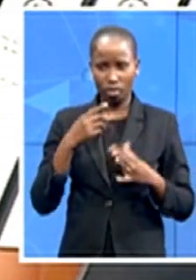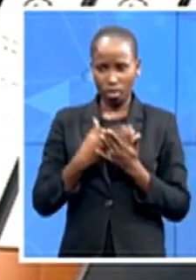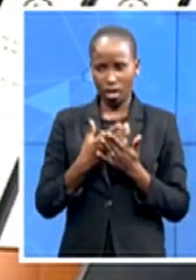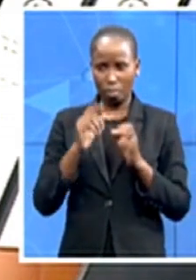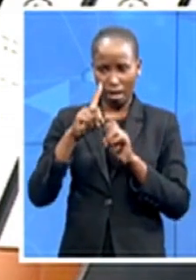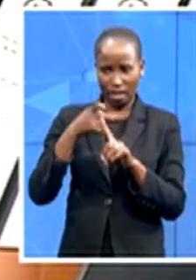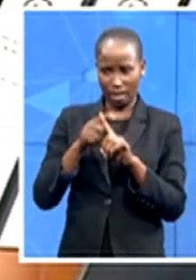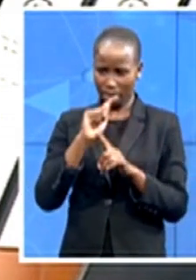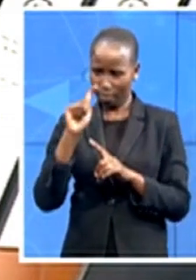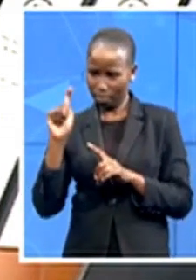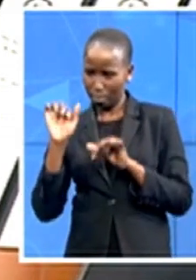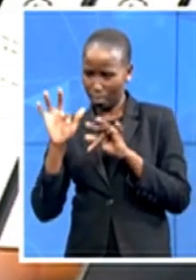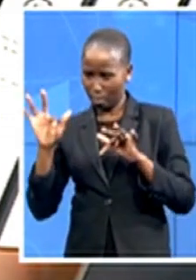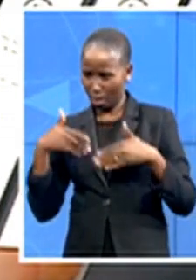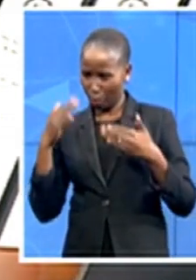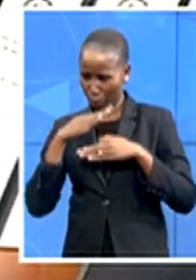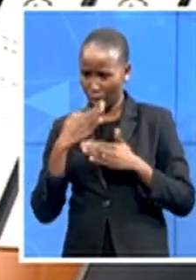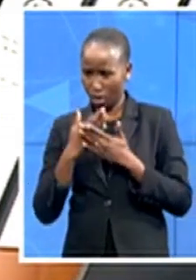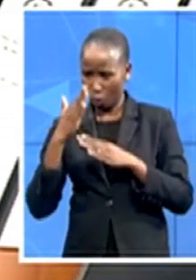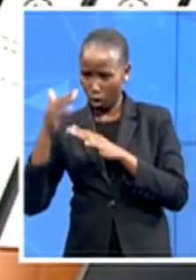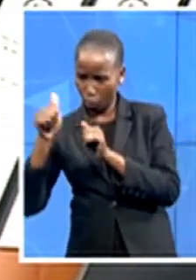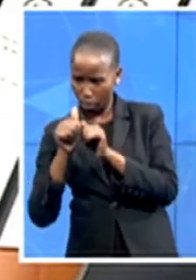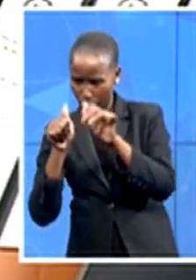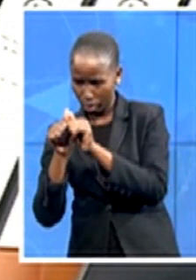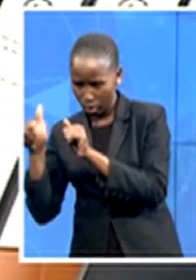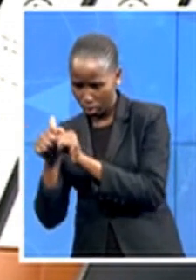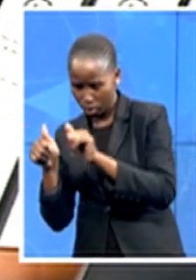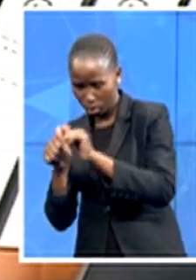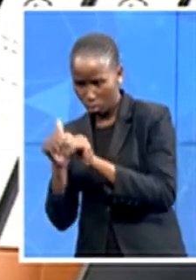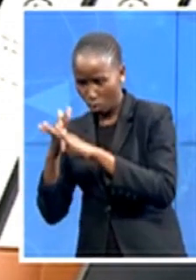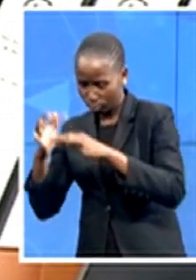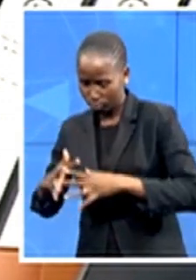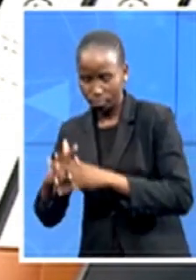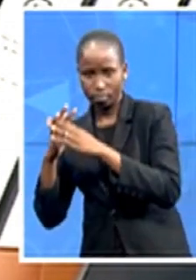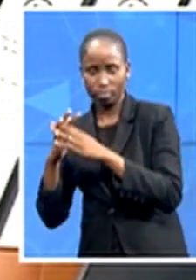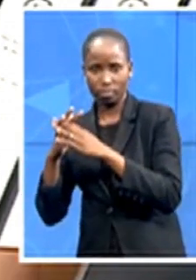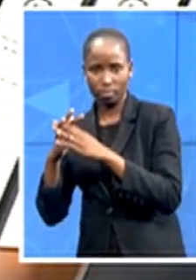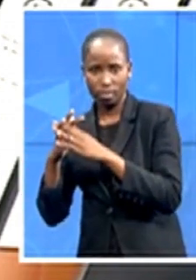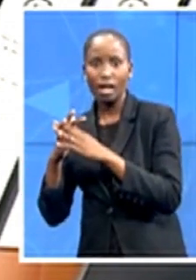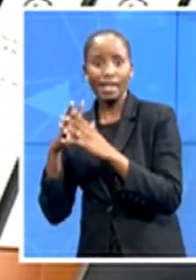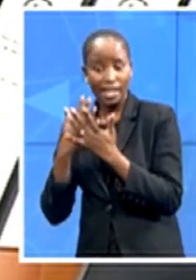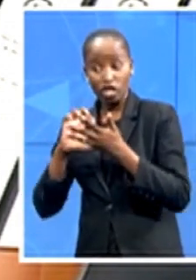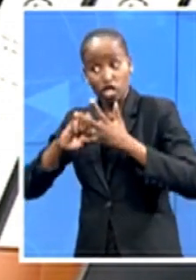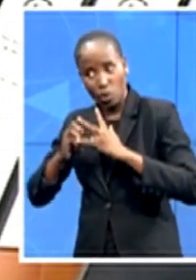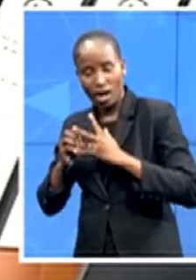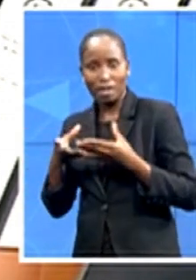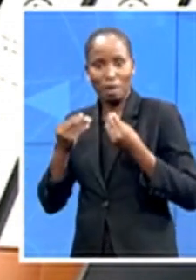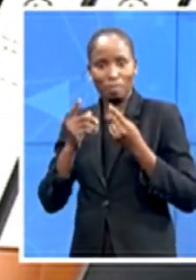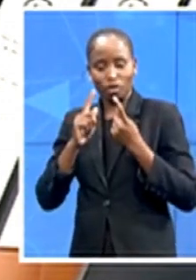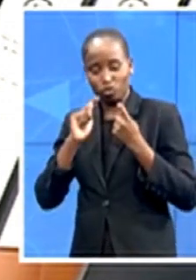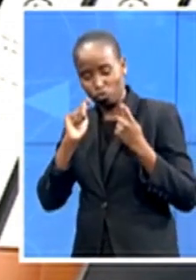resist the abuses and bring about change where we could, and to sustain the